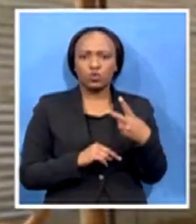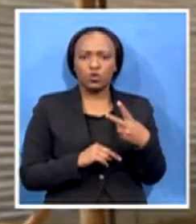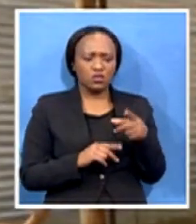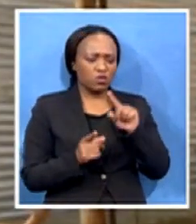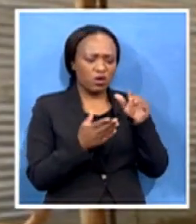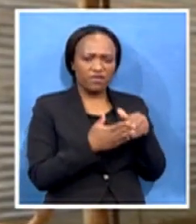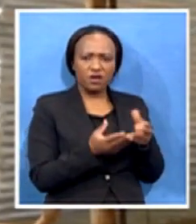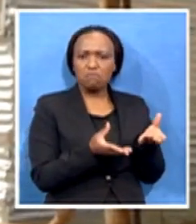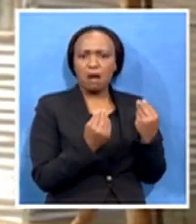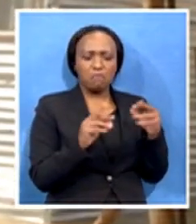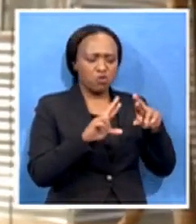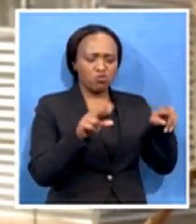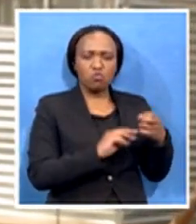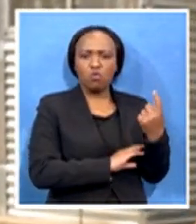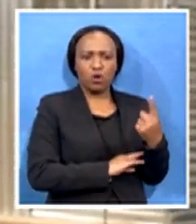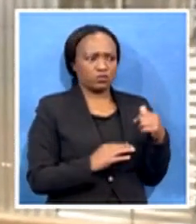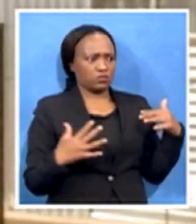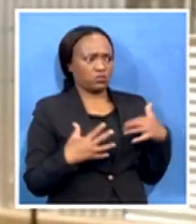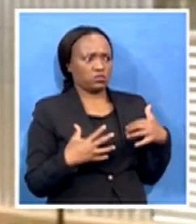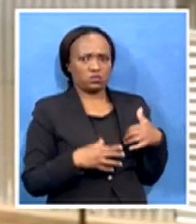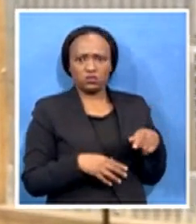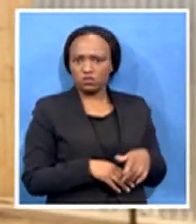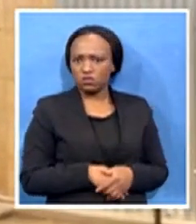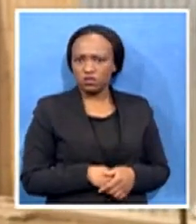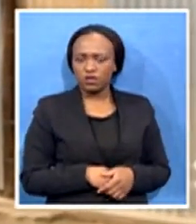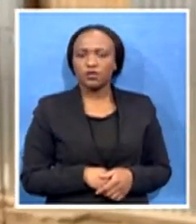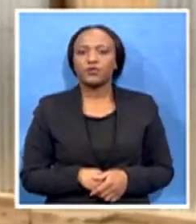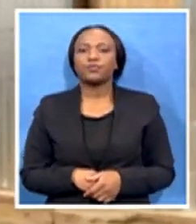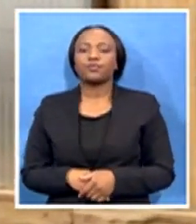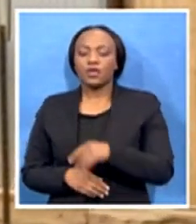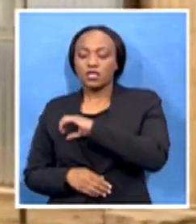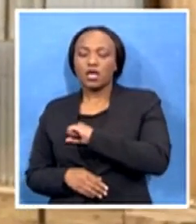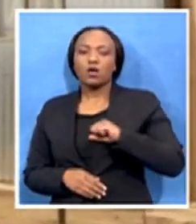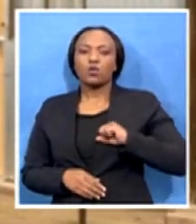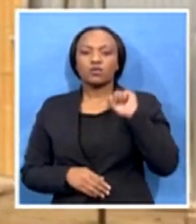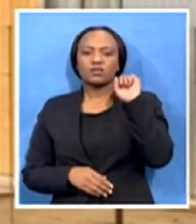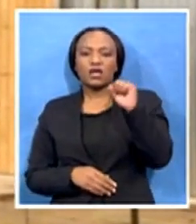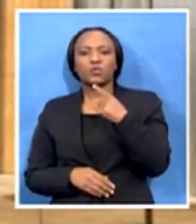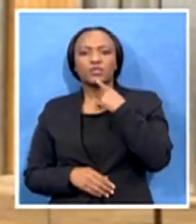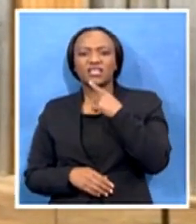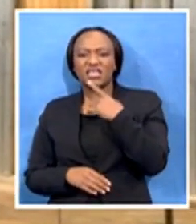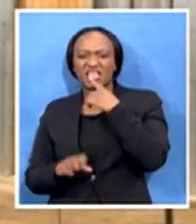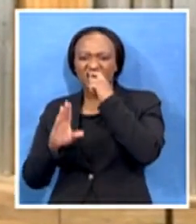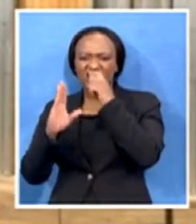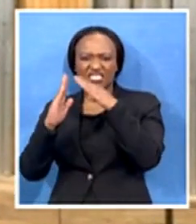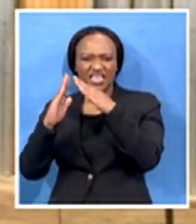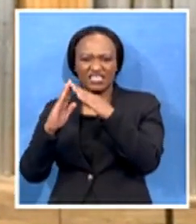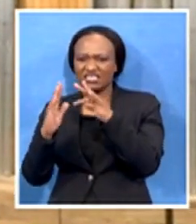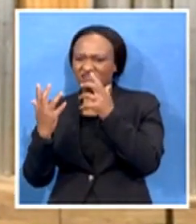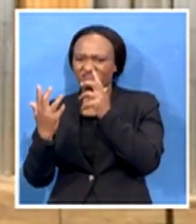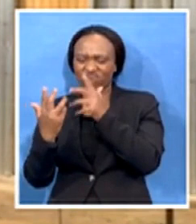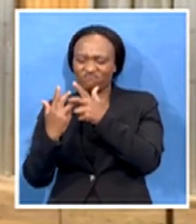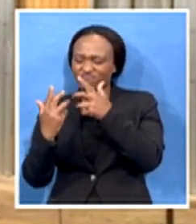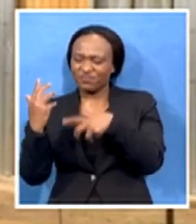that. Labour Federation COSATU says the shacks are unsuitable. The shacks are so small that even a bed can